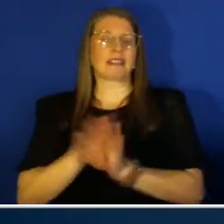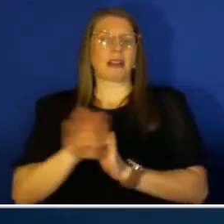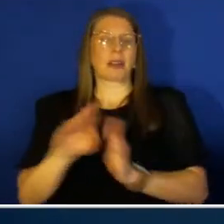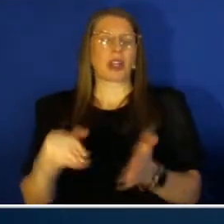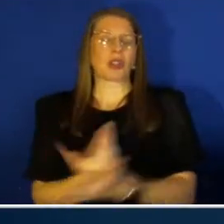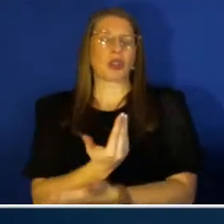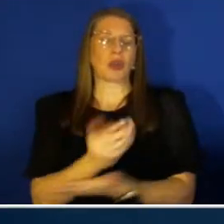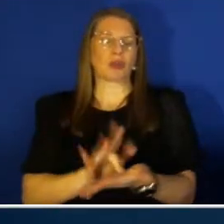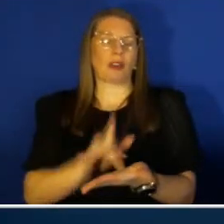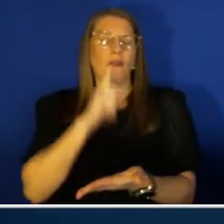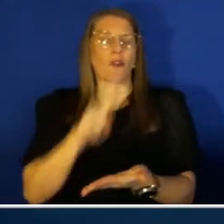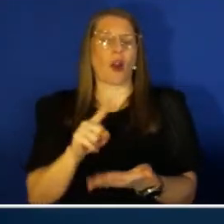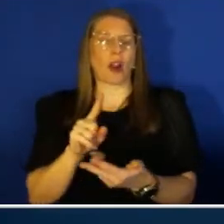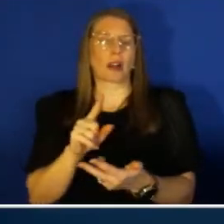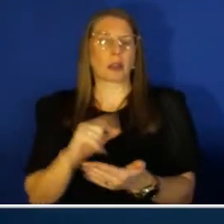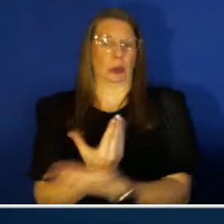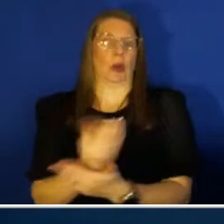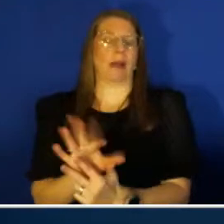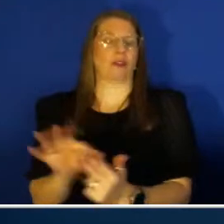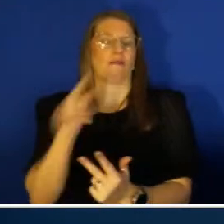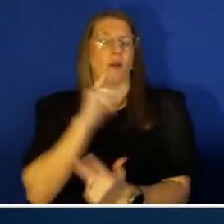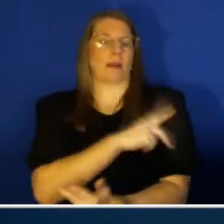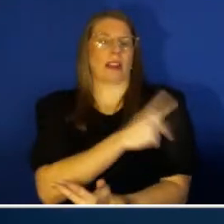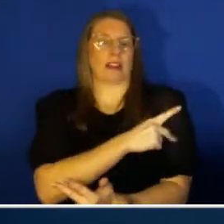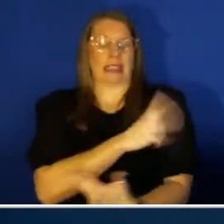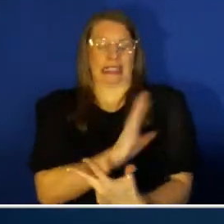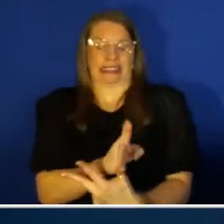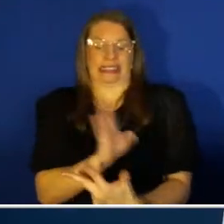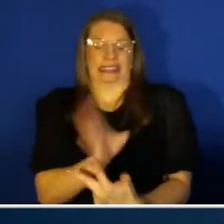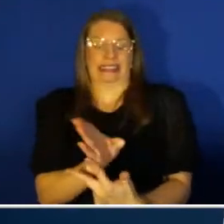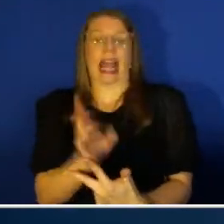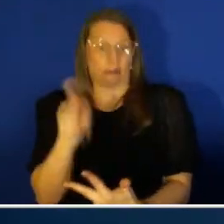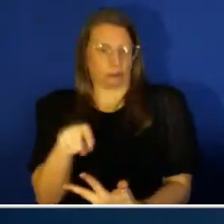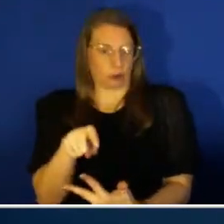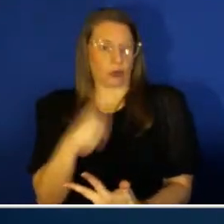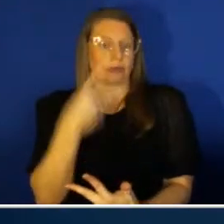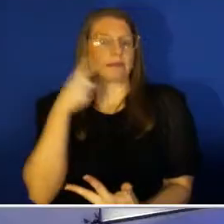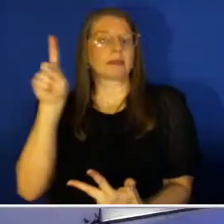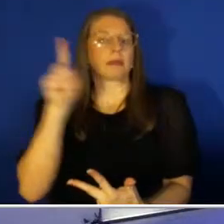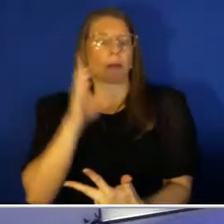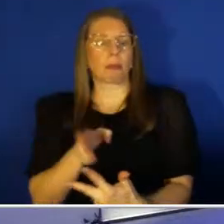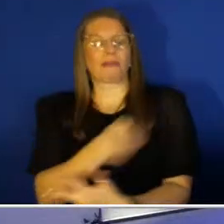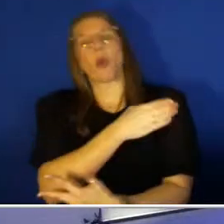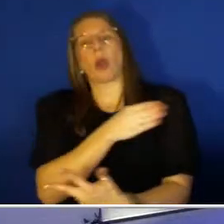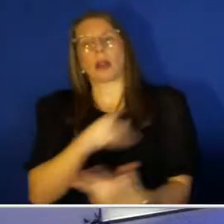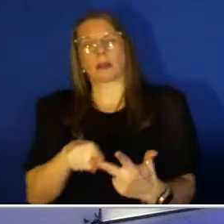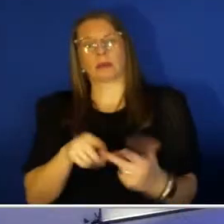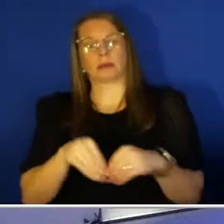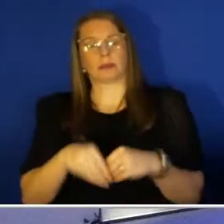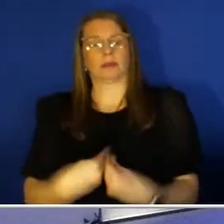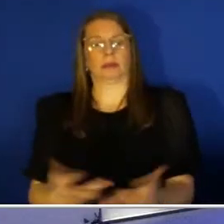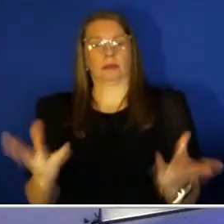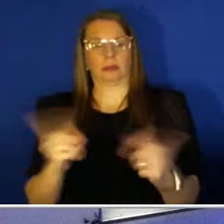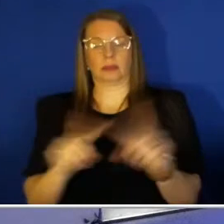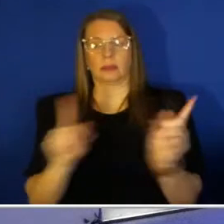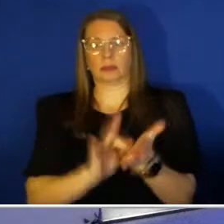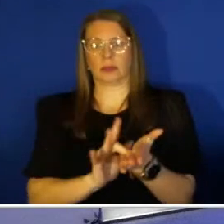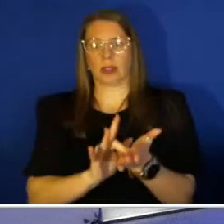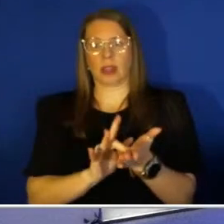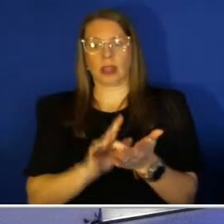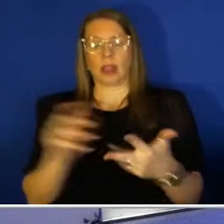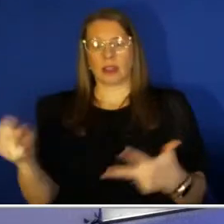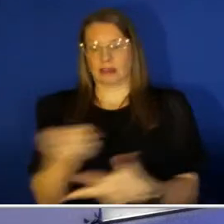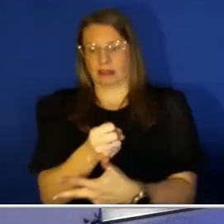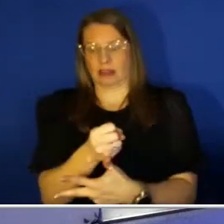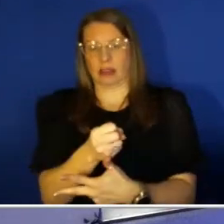patients. But it has to go through phase 1 and phase 2, some of the earlier stages, before it gets there. So are different patients brought in for different phases, or would one who enters